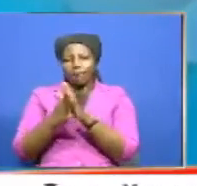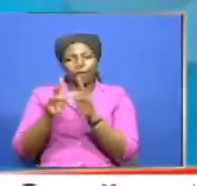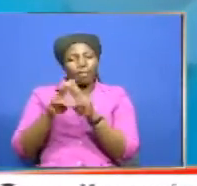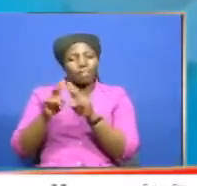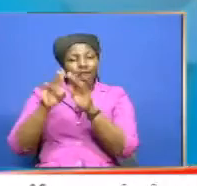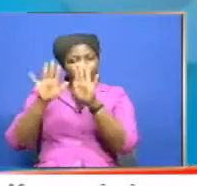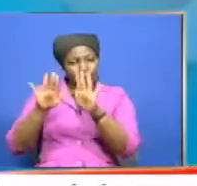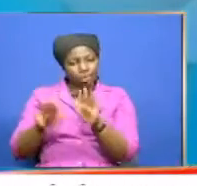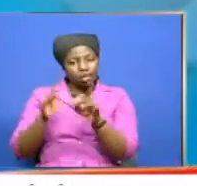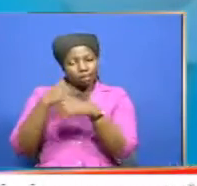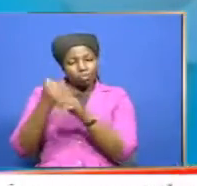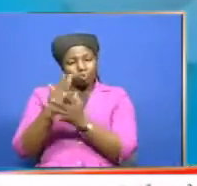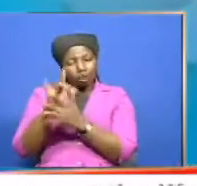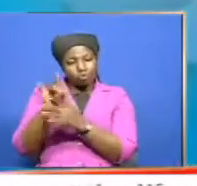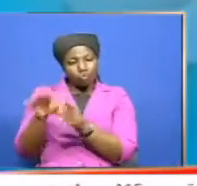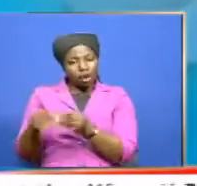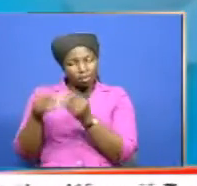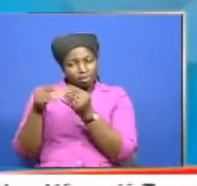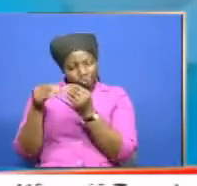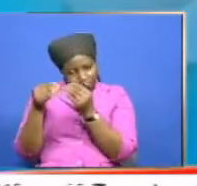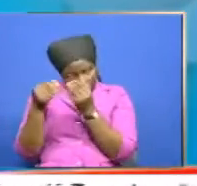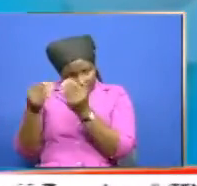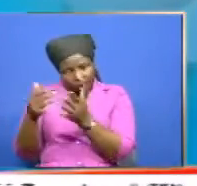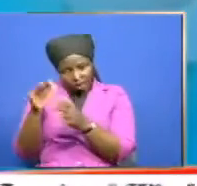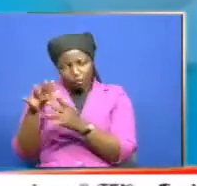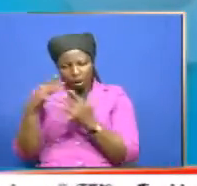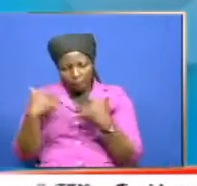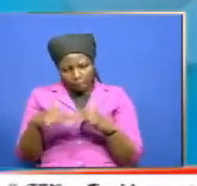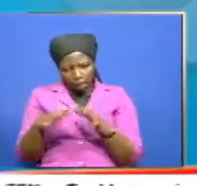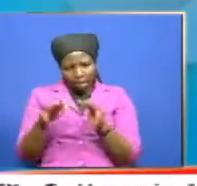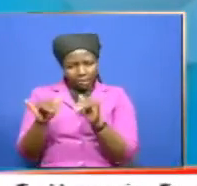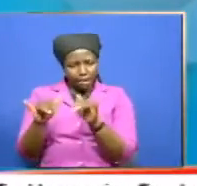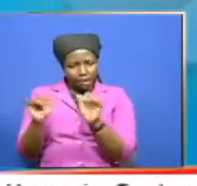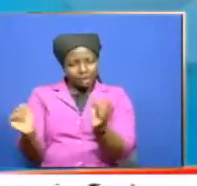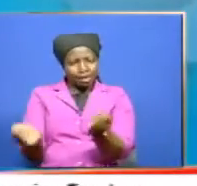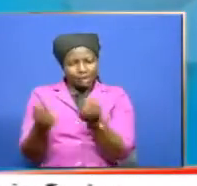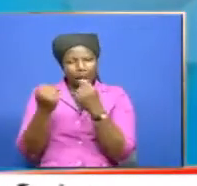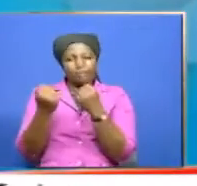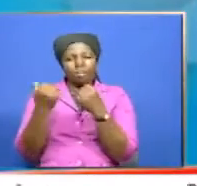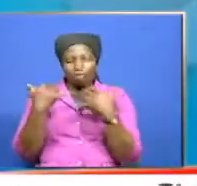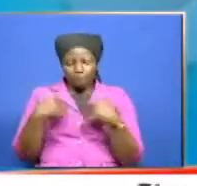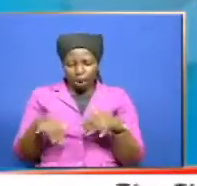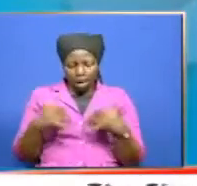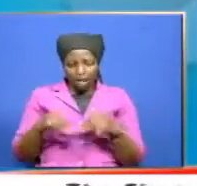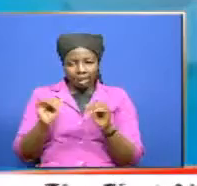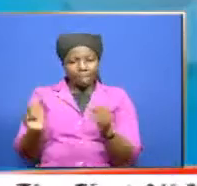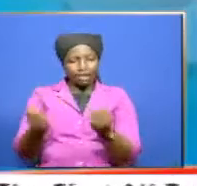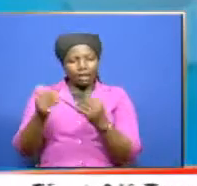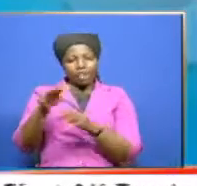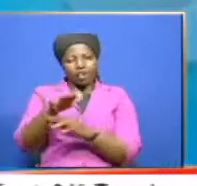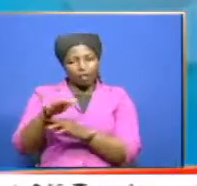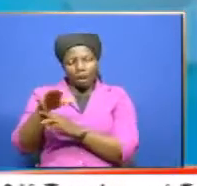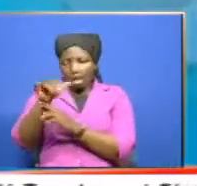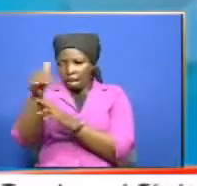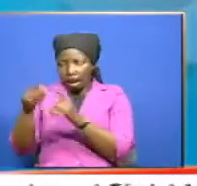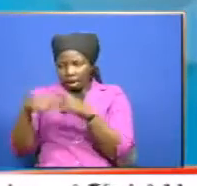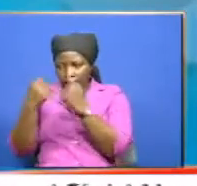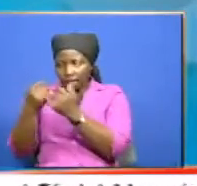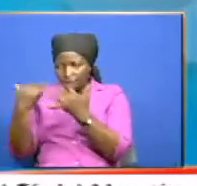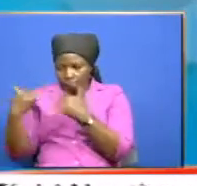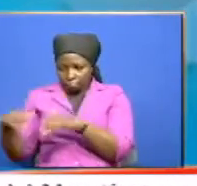ensuring that you're delivering your players safe and they're playing in a safe environment, including the environment, you know what, and the other team that they're playing. So they've